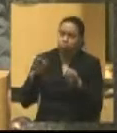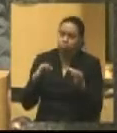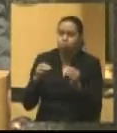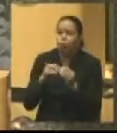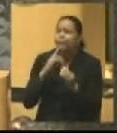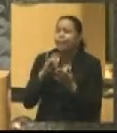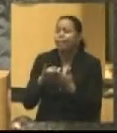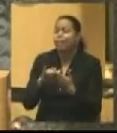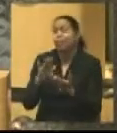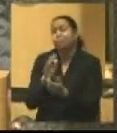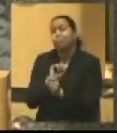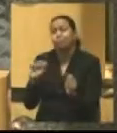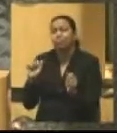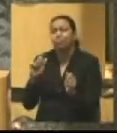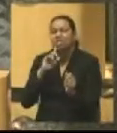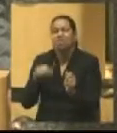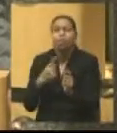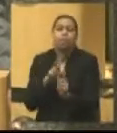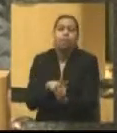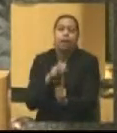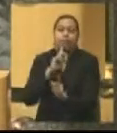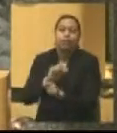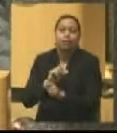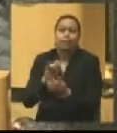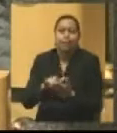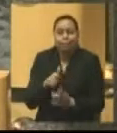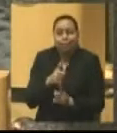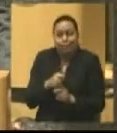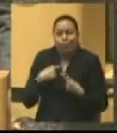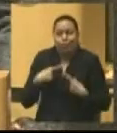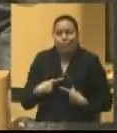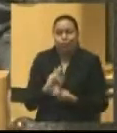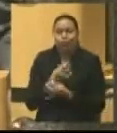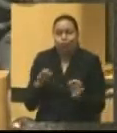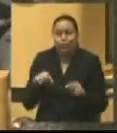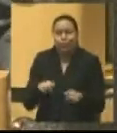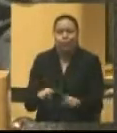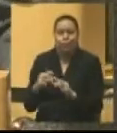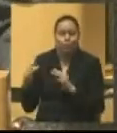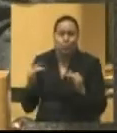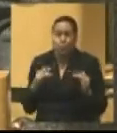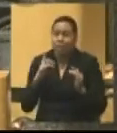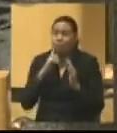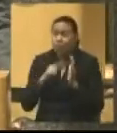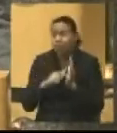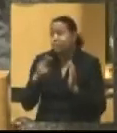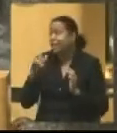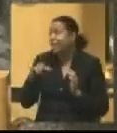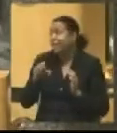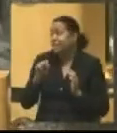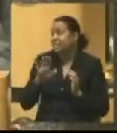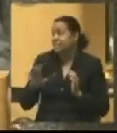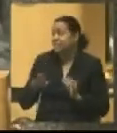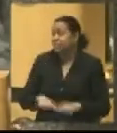best Lincoln's proclamation had applied only to slaves who were actually physically freed during the war, like the slaves on Charles Hayes's